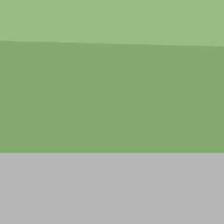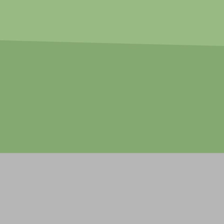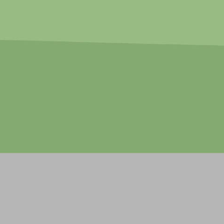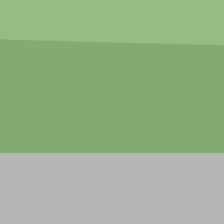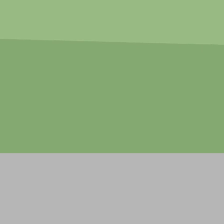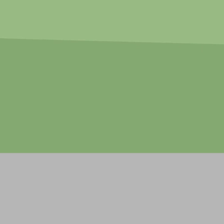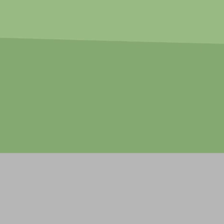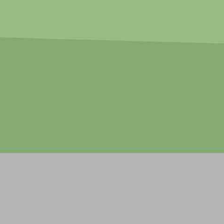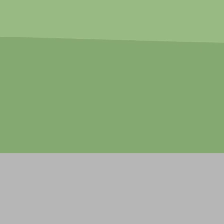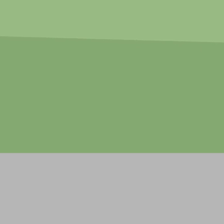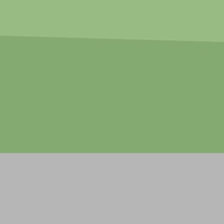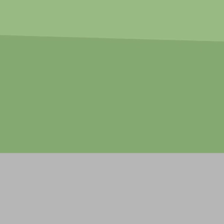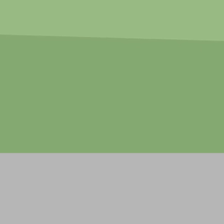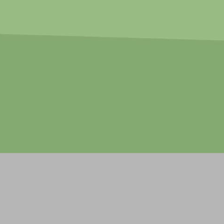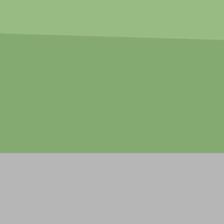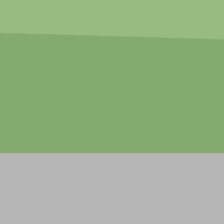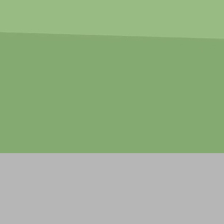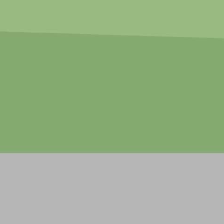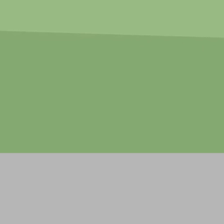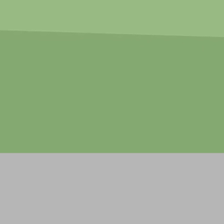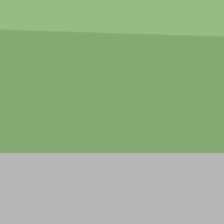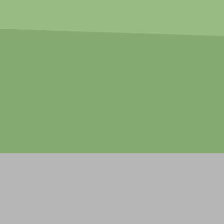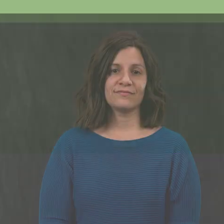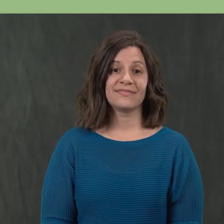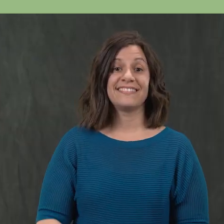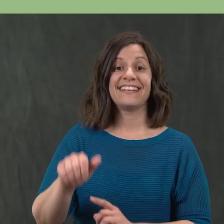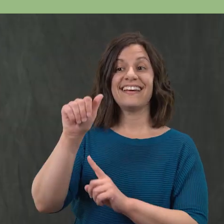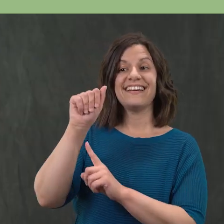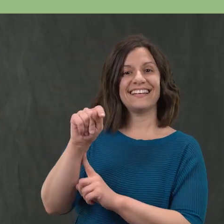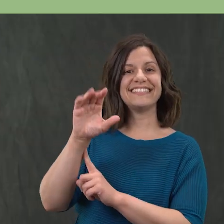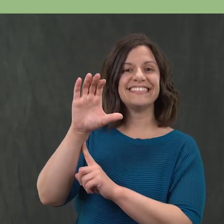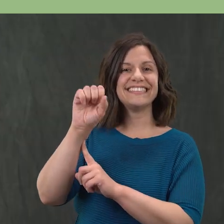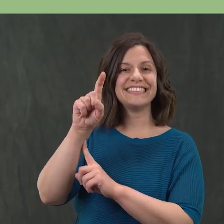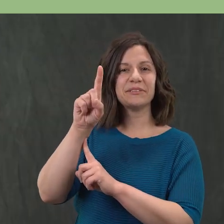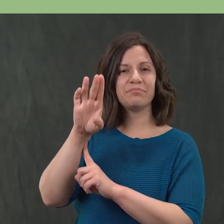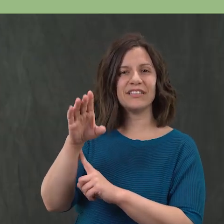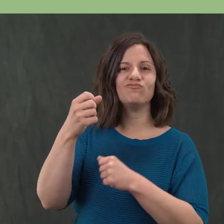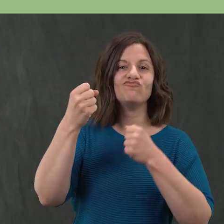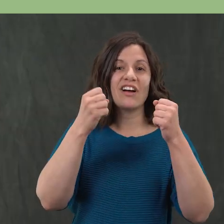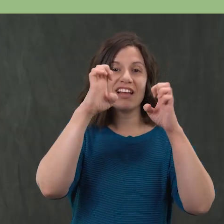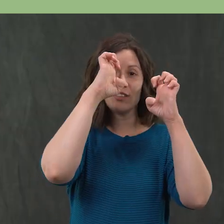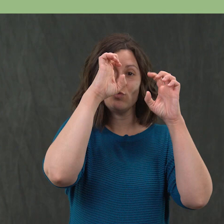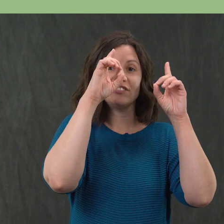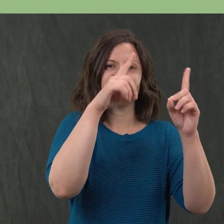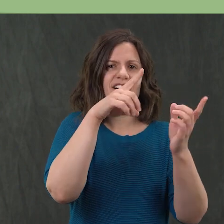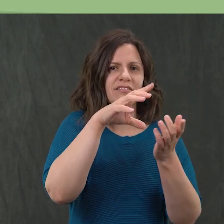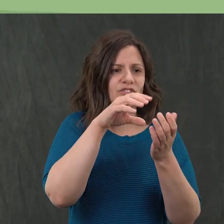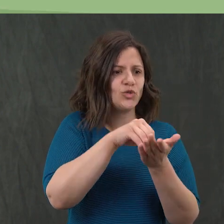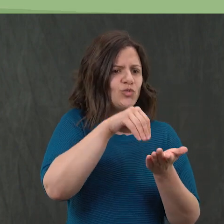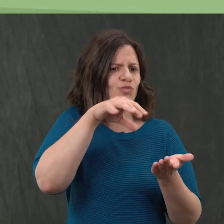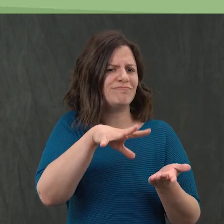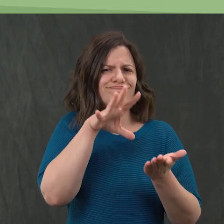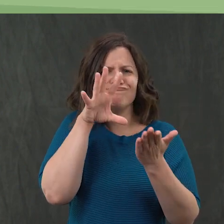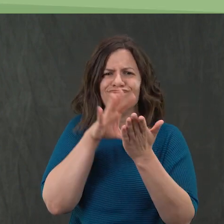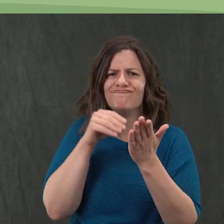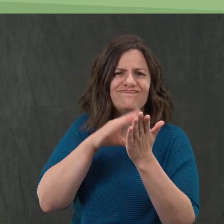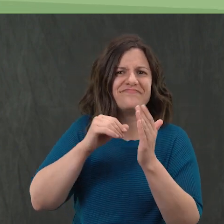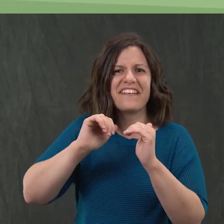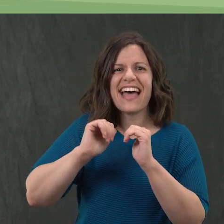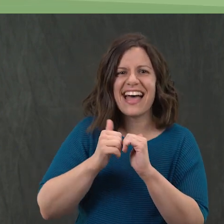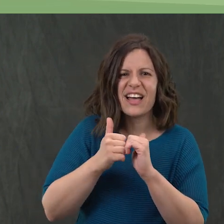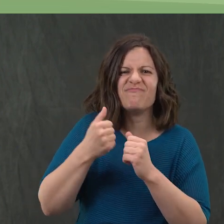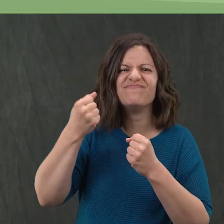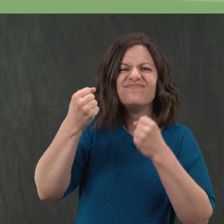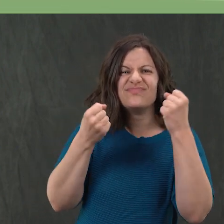Animation, student driving a car, students watching nearby wear red and white. At CSDB, driver's education students learned by driving a